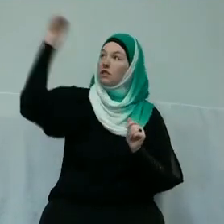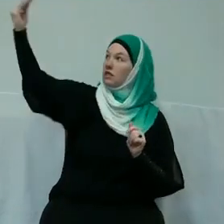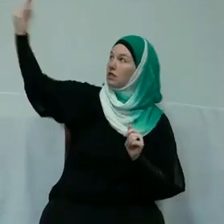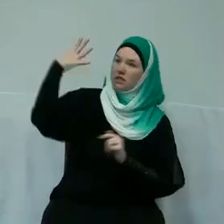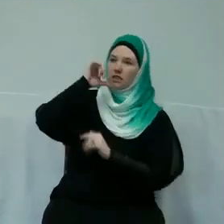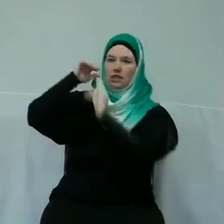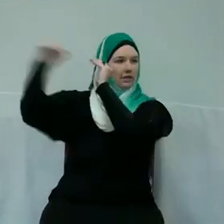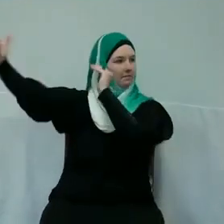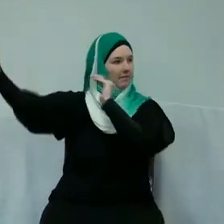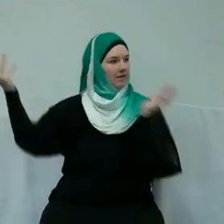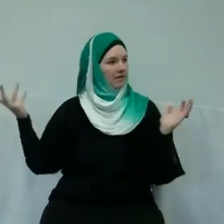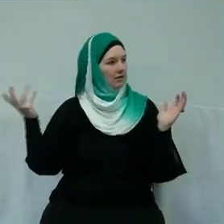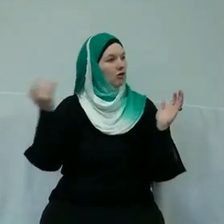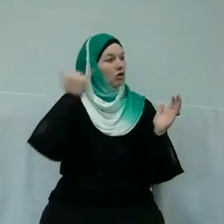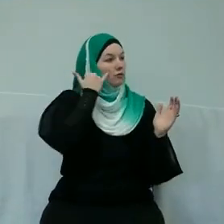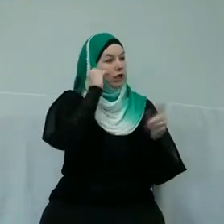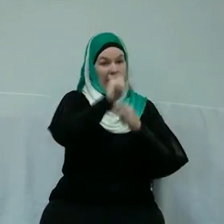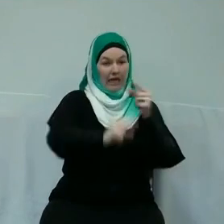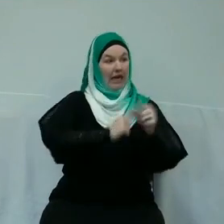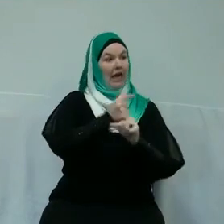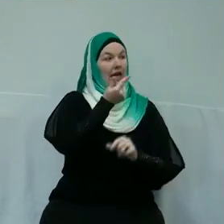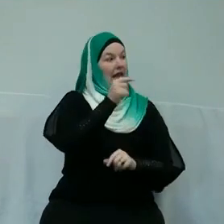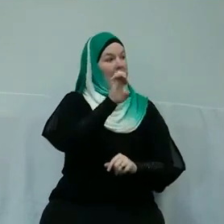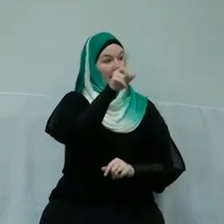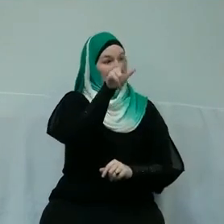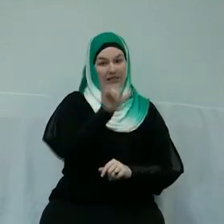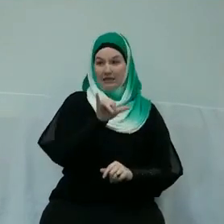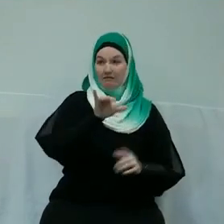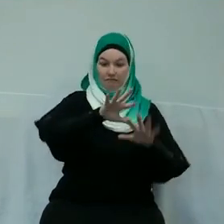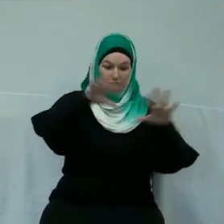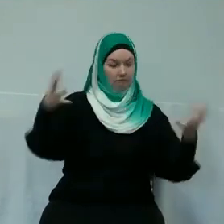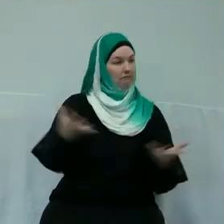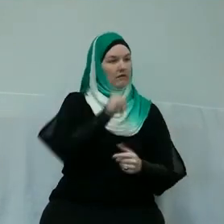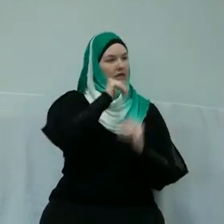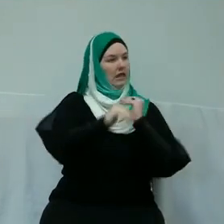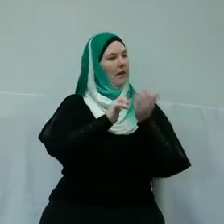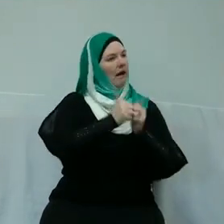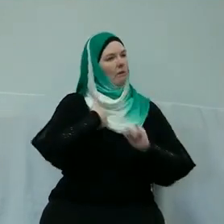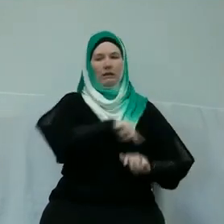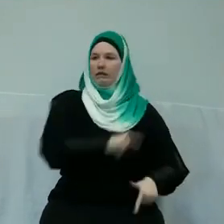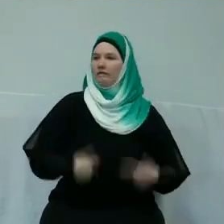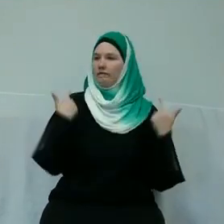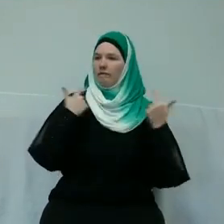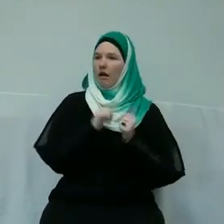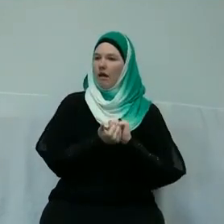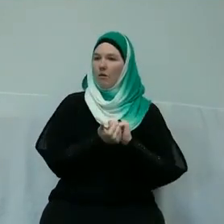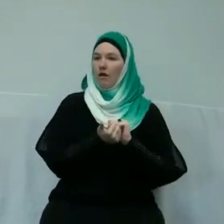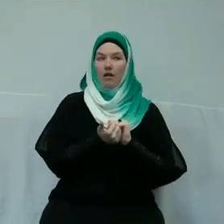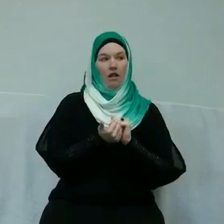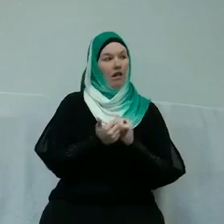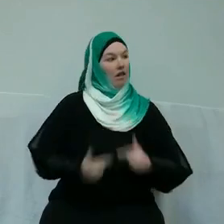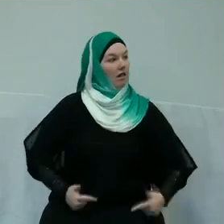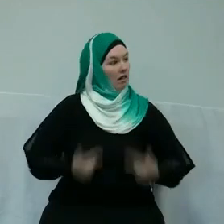unstable? What if the galaxy in which we live is unstable? How could we have life? So life as a